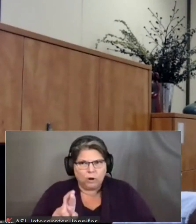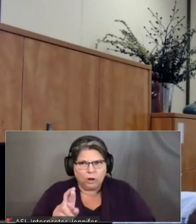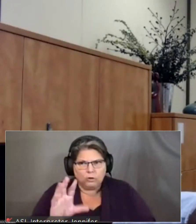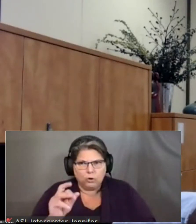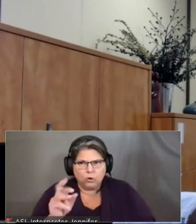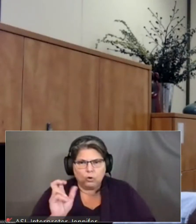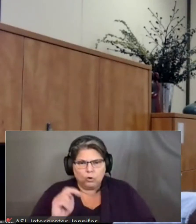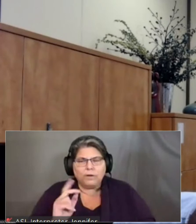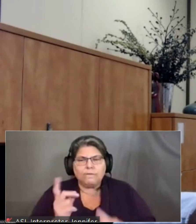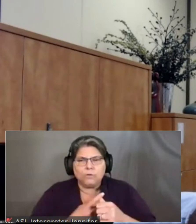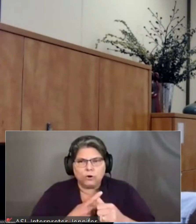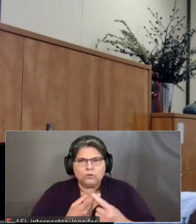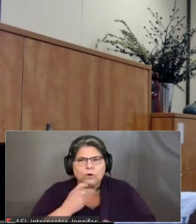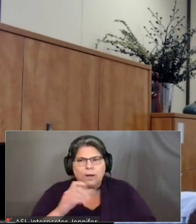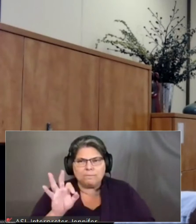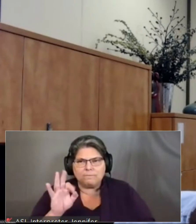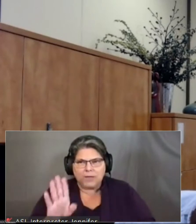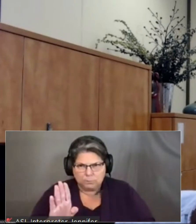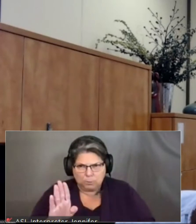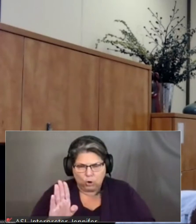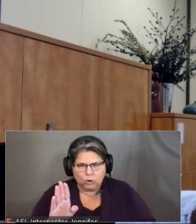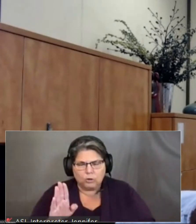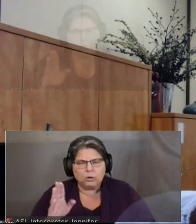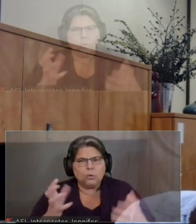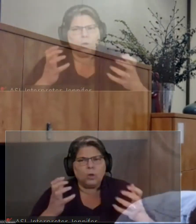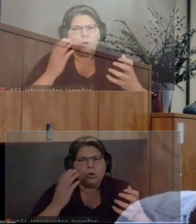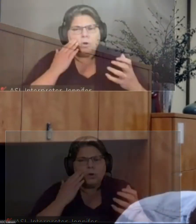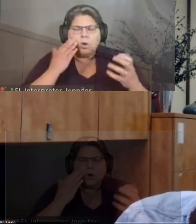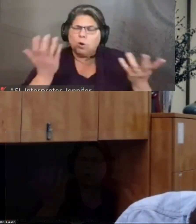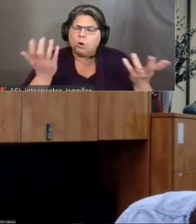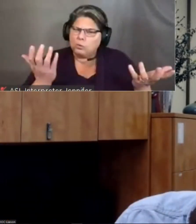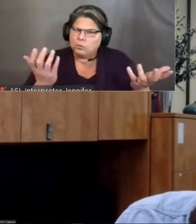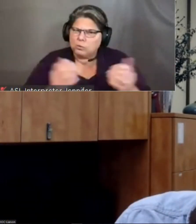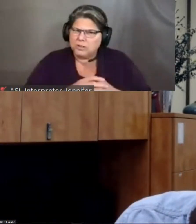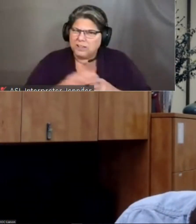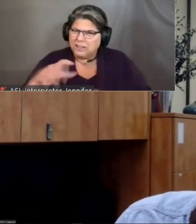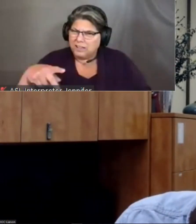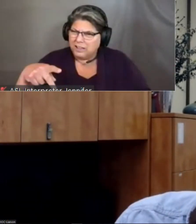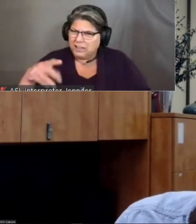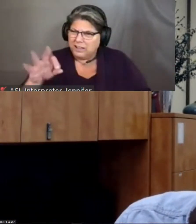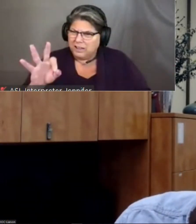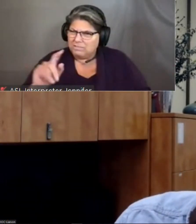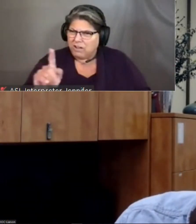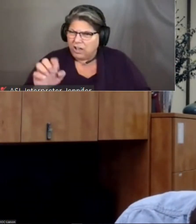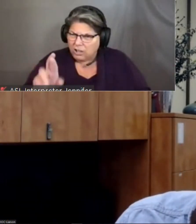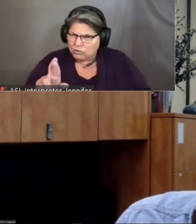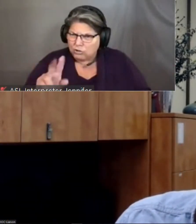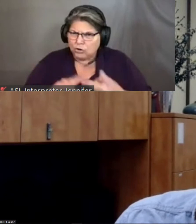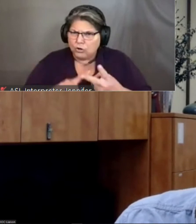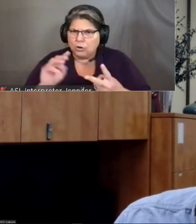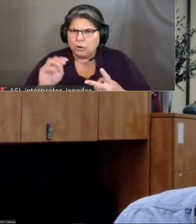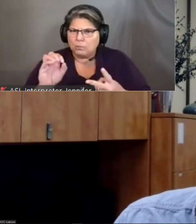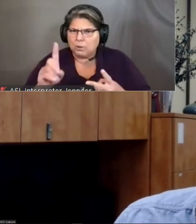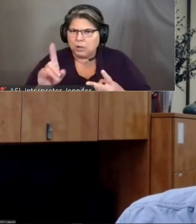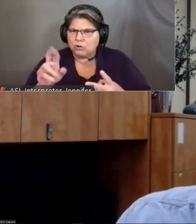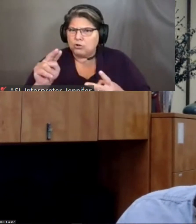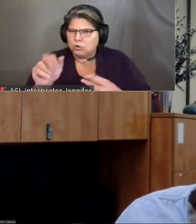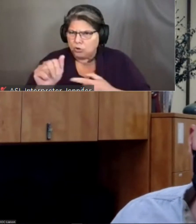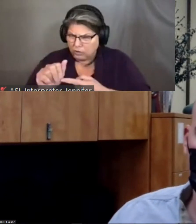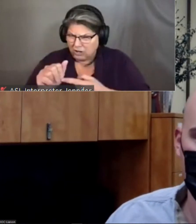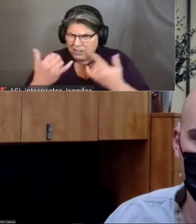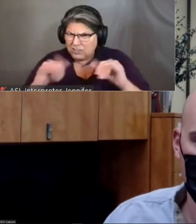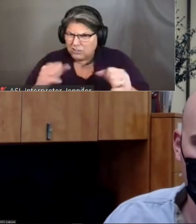have is from Facebook, and they would like to know, how effective are the Pfizer and Moderna vaccines against the variants?